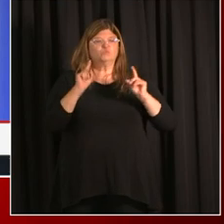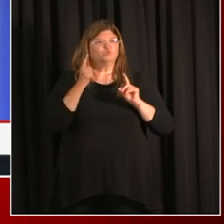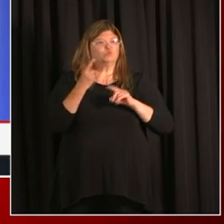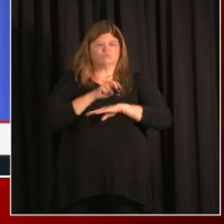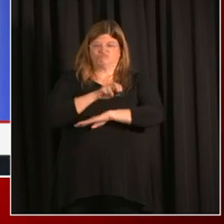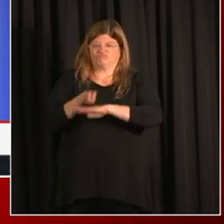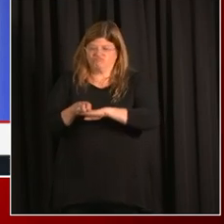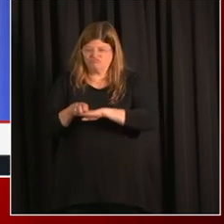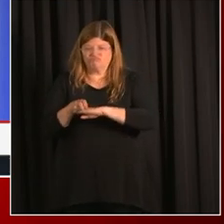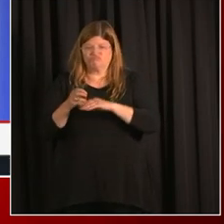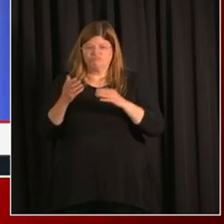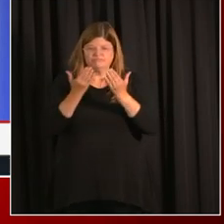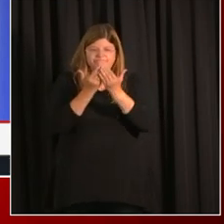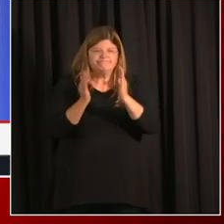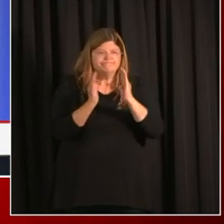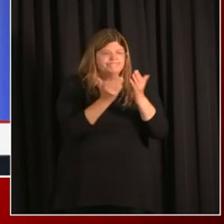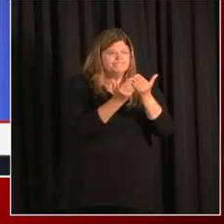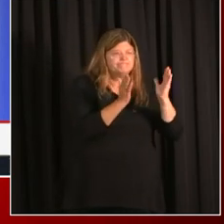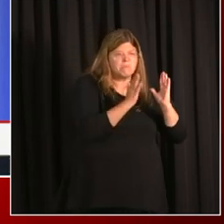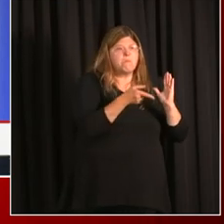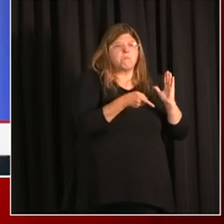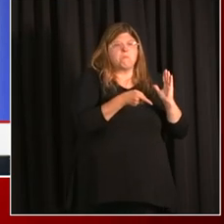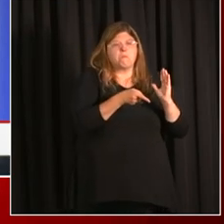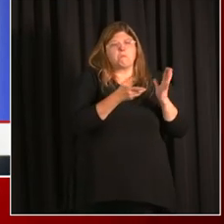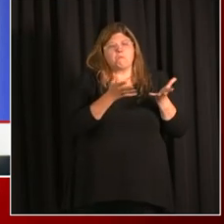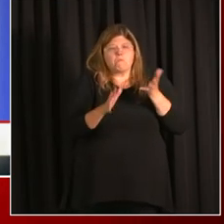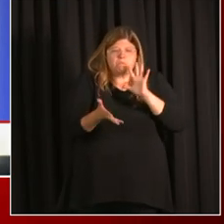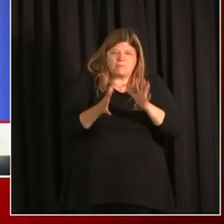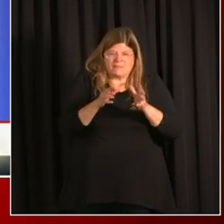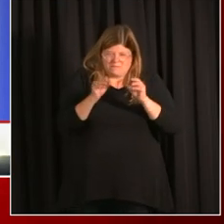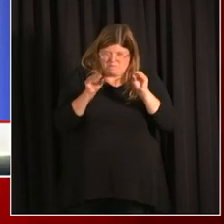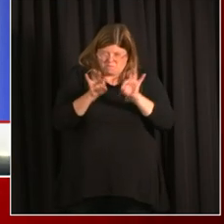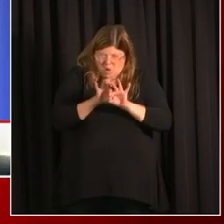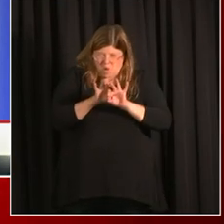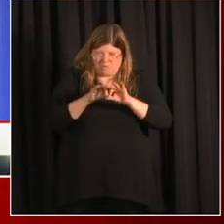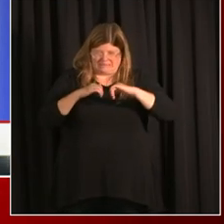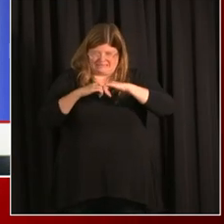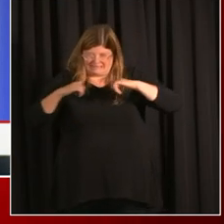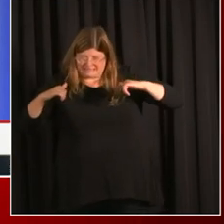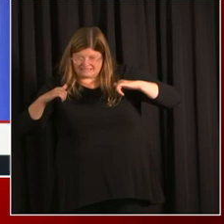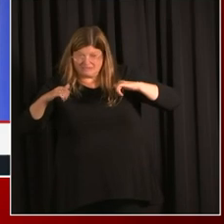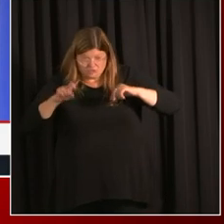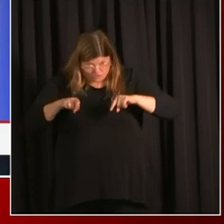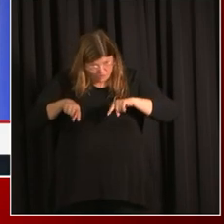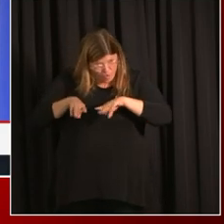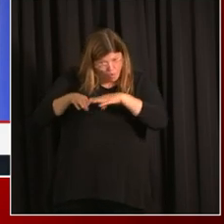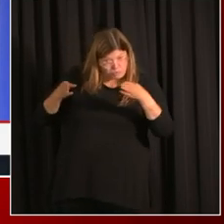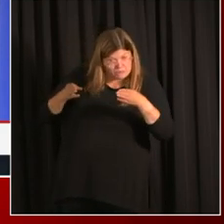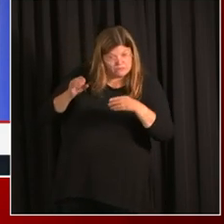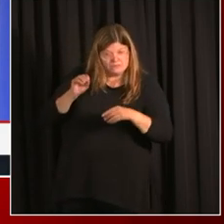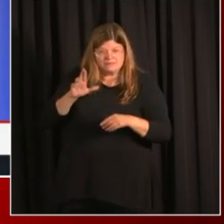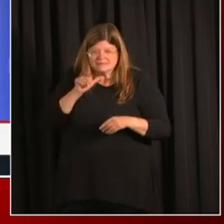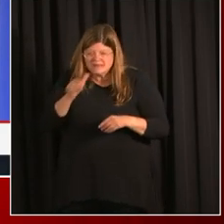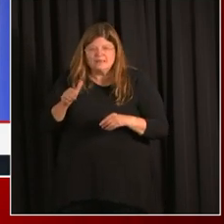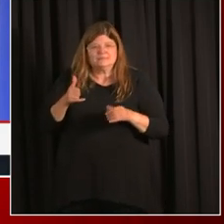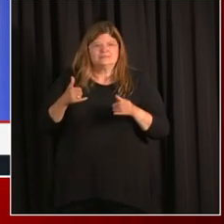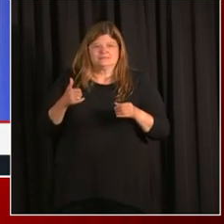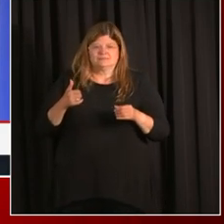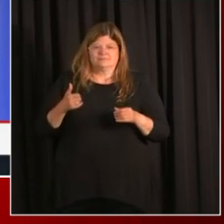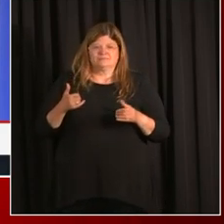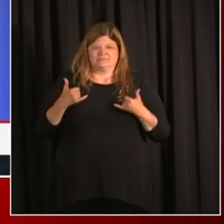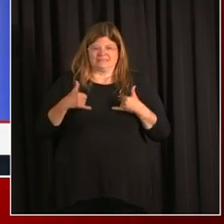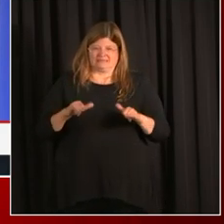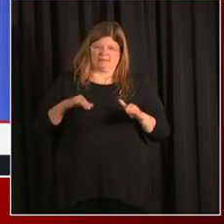purchase things or receive goods and services directly from individuals in those office buildings, we can have an